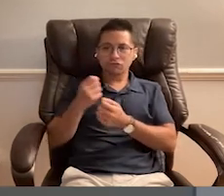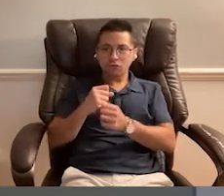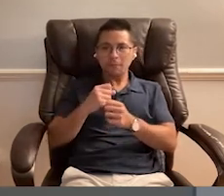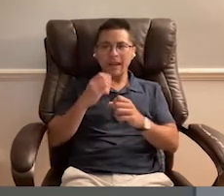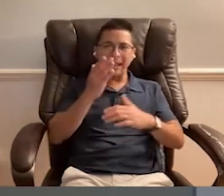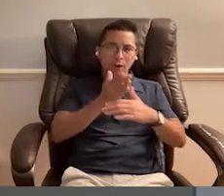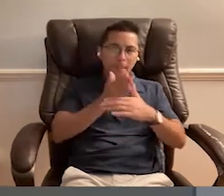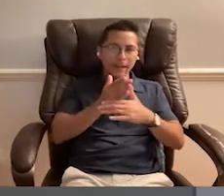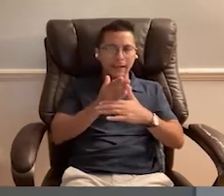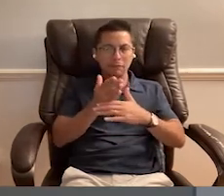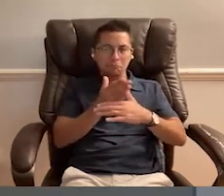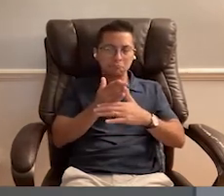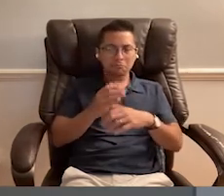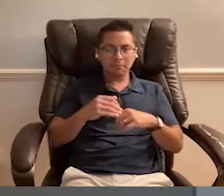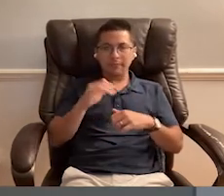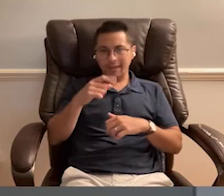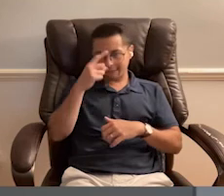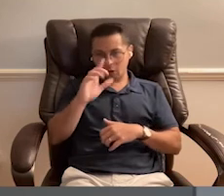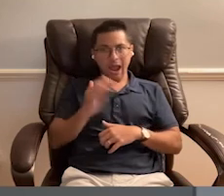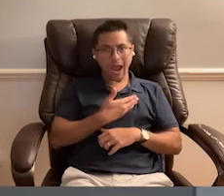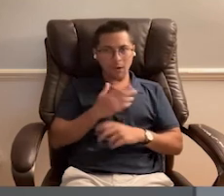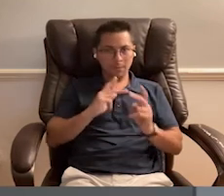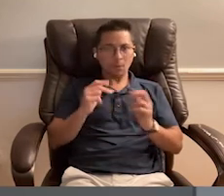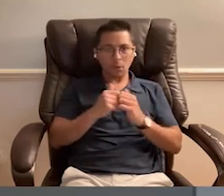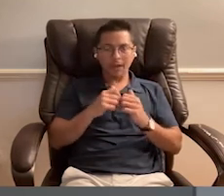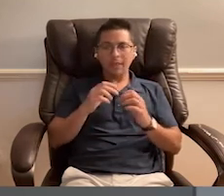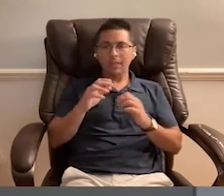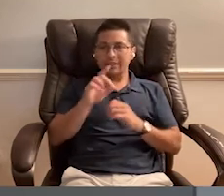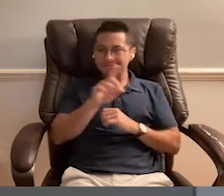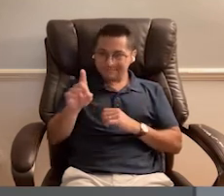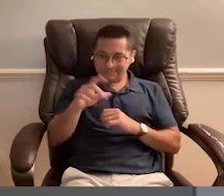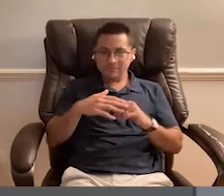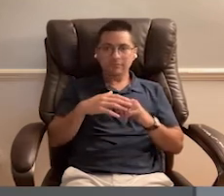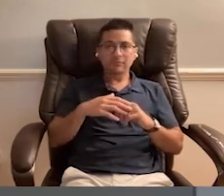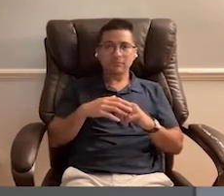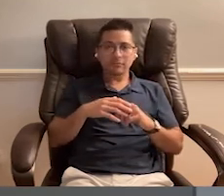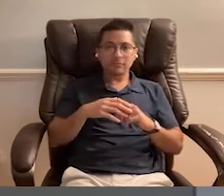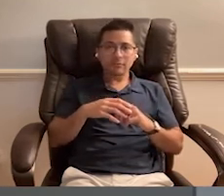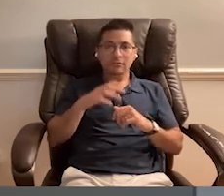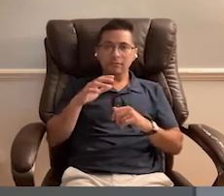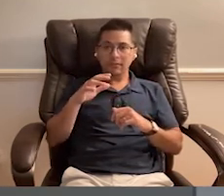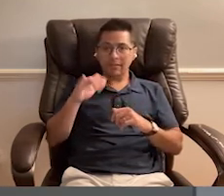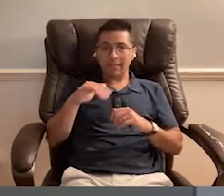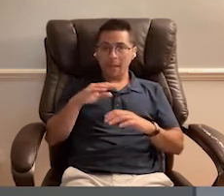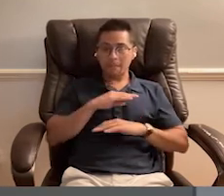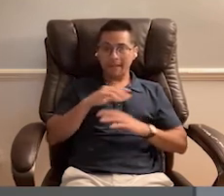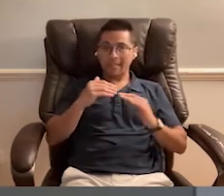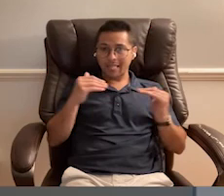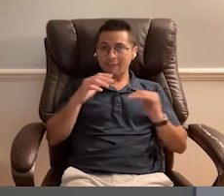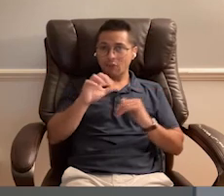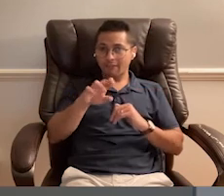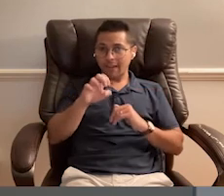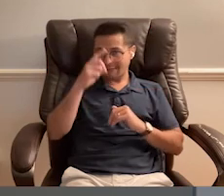as least restrictive as a group home, but an intermediate in between the two we have, and those are for our individuals with developmental disabilities